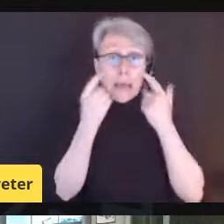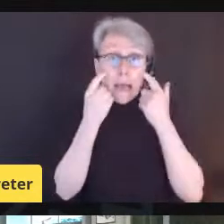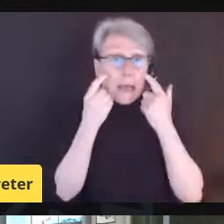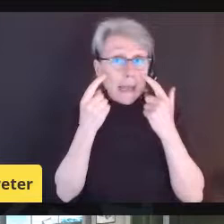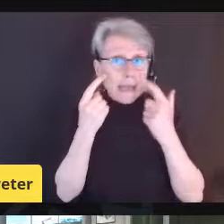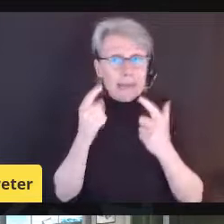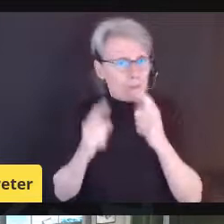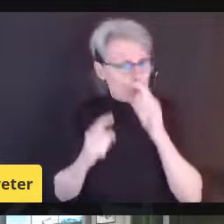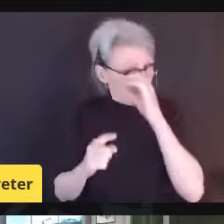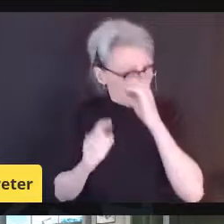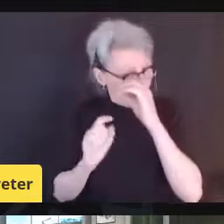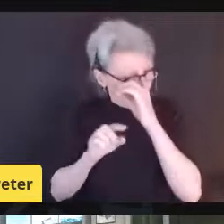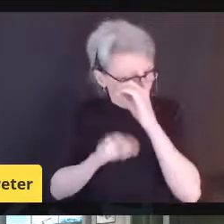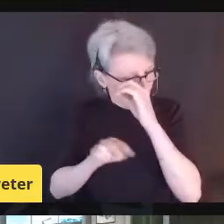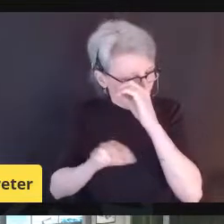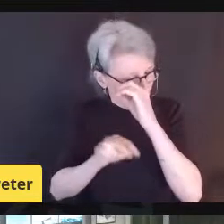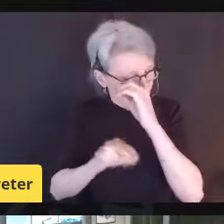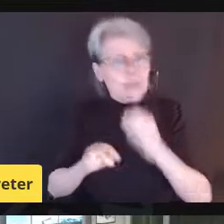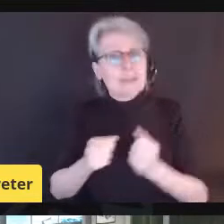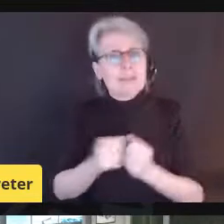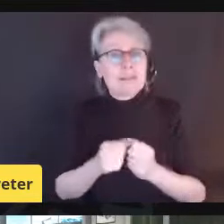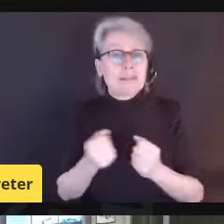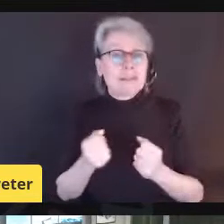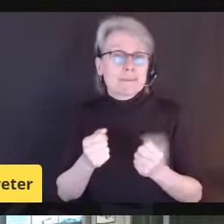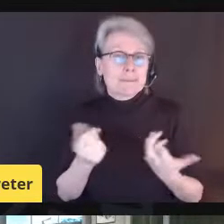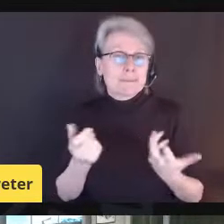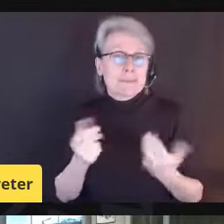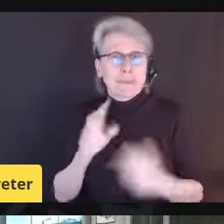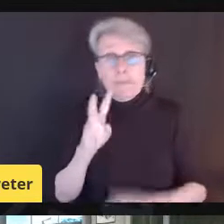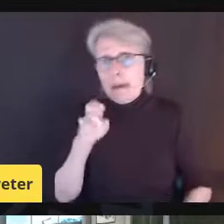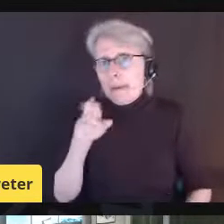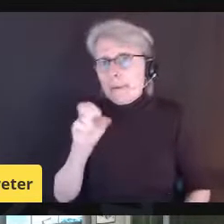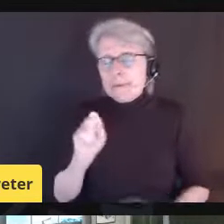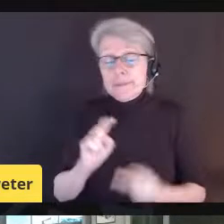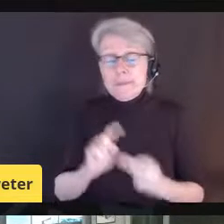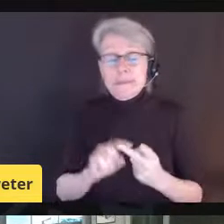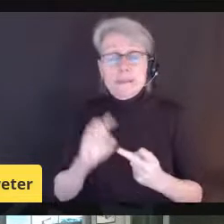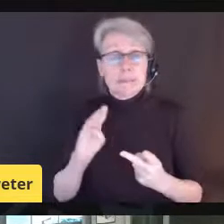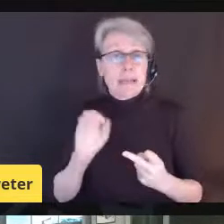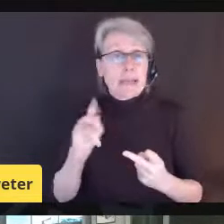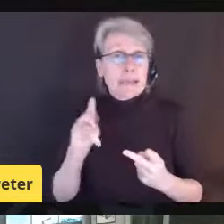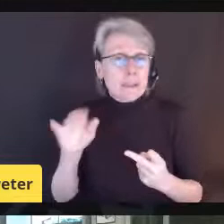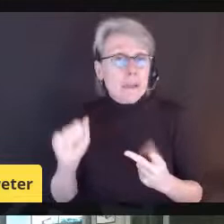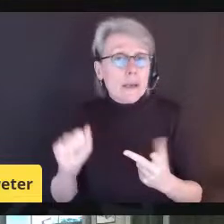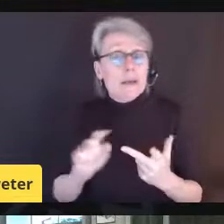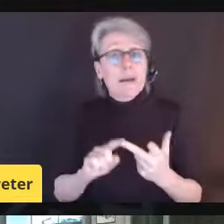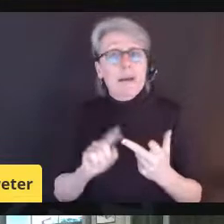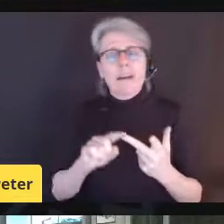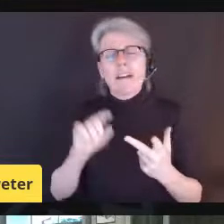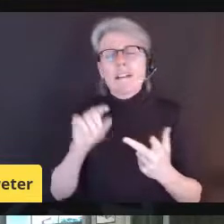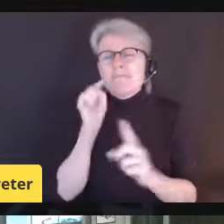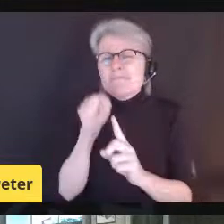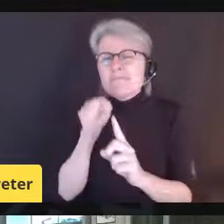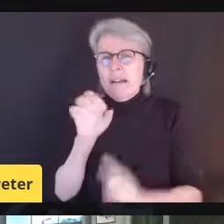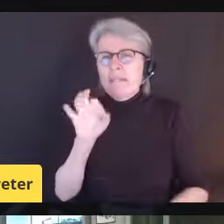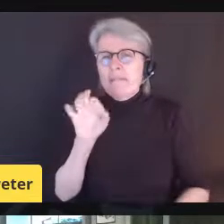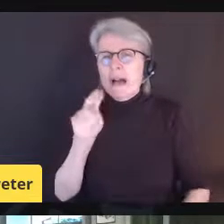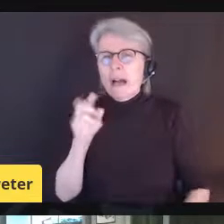like a microscope to see them. So it can be like viruses, bacteria, some sorts of fungi, all that sort of